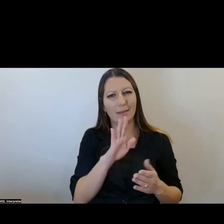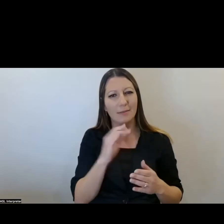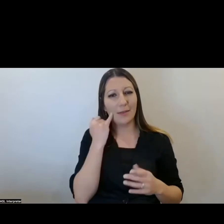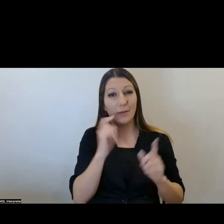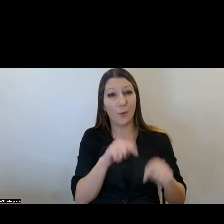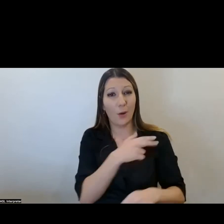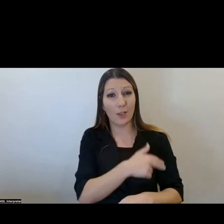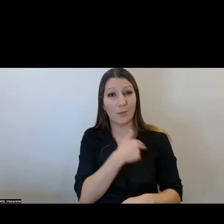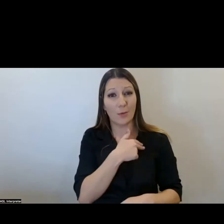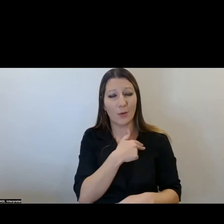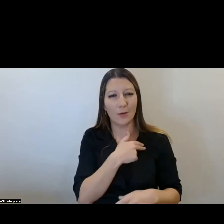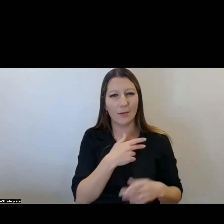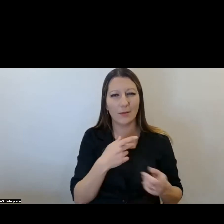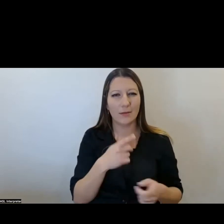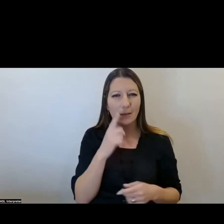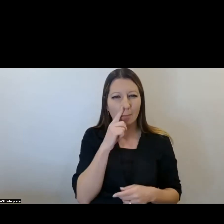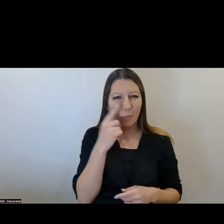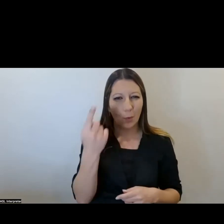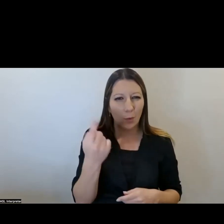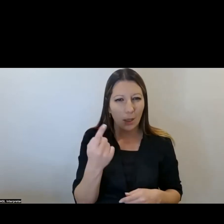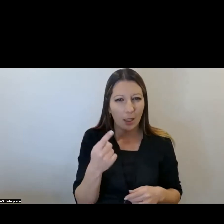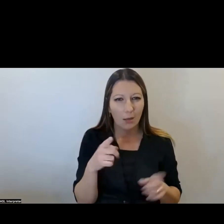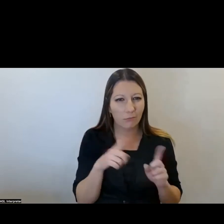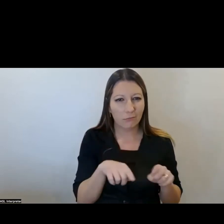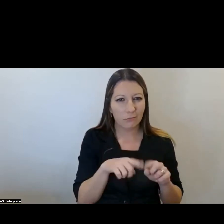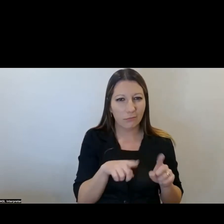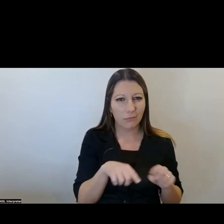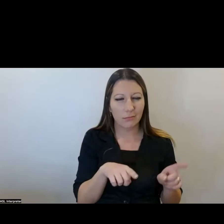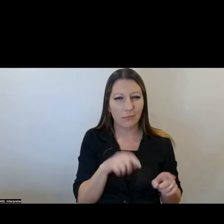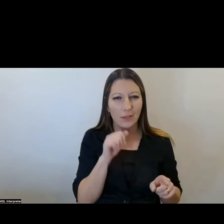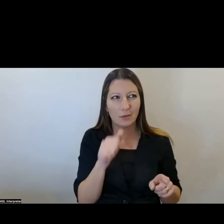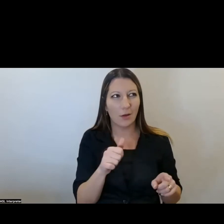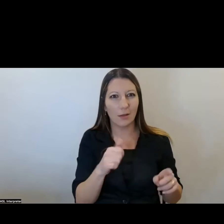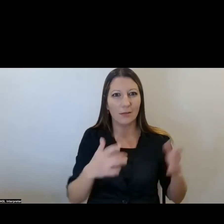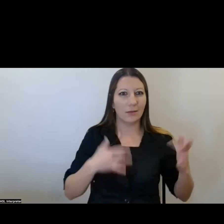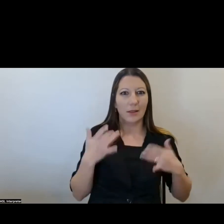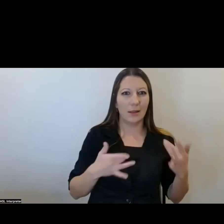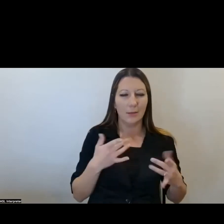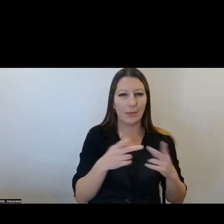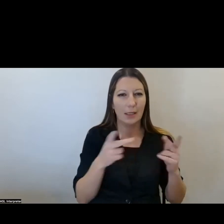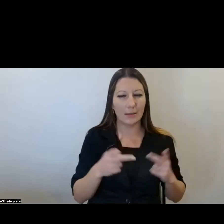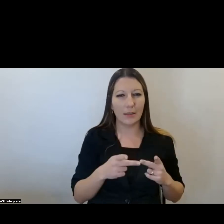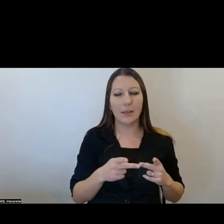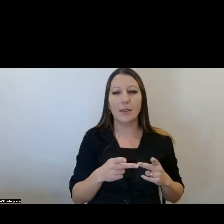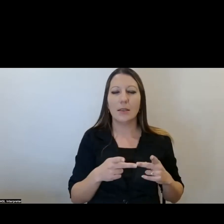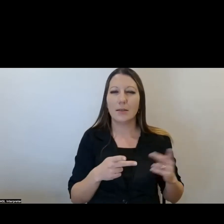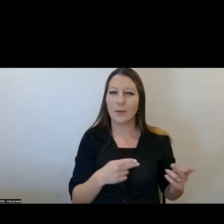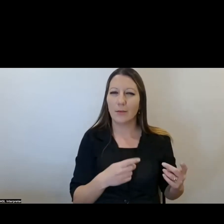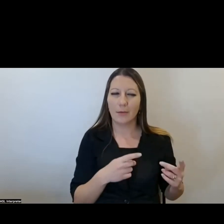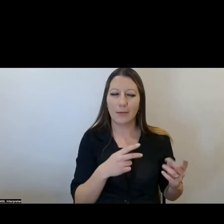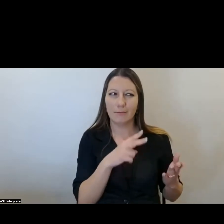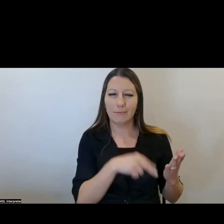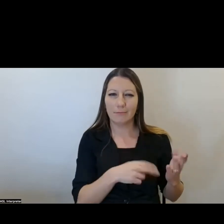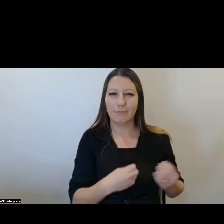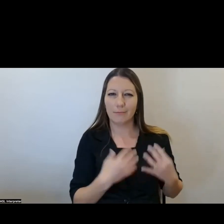influenced by Plath, probably more than any other poet in writing this book. So I think that's also a